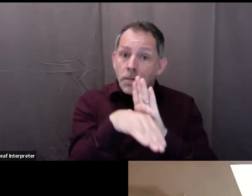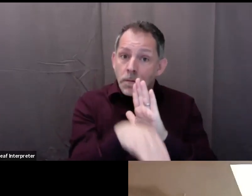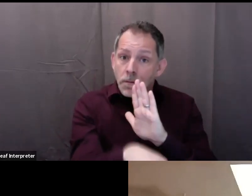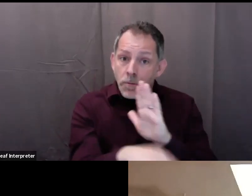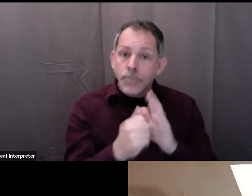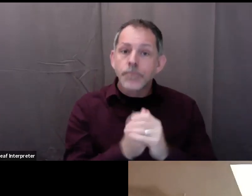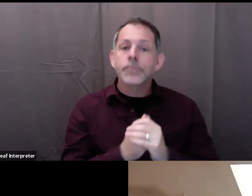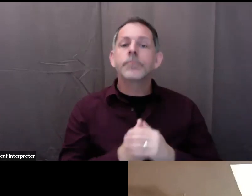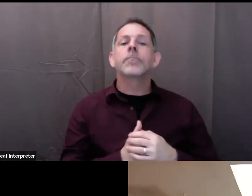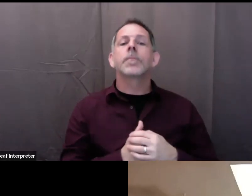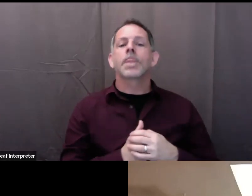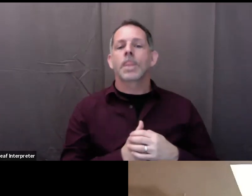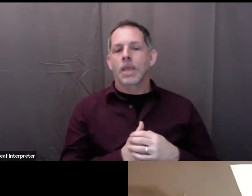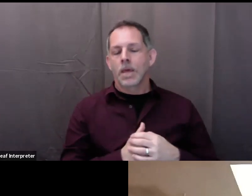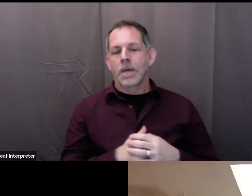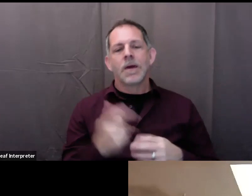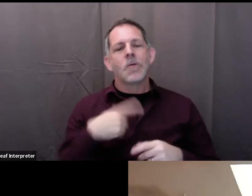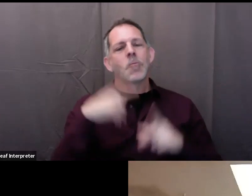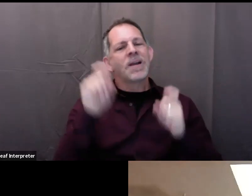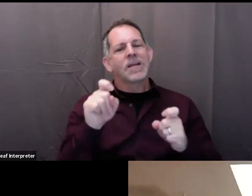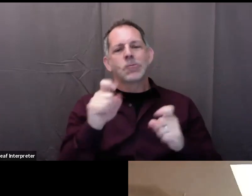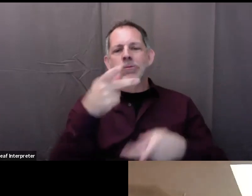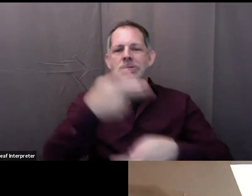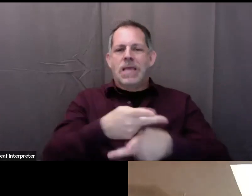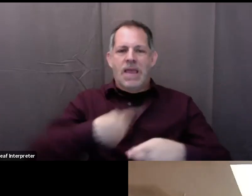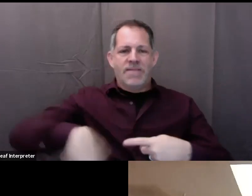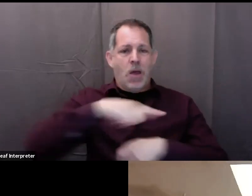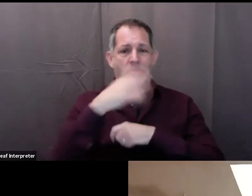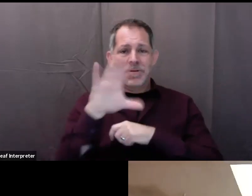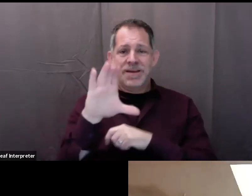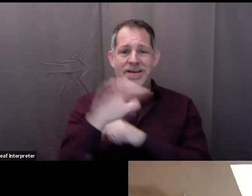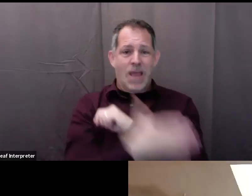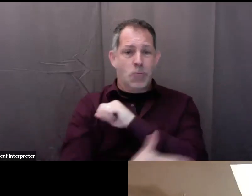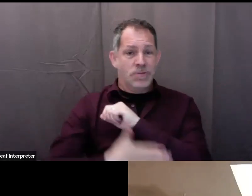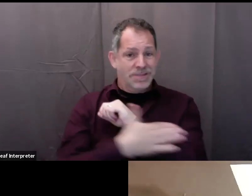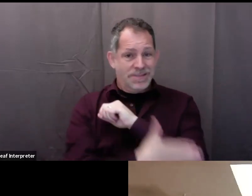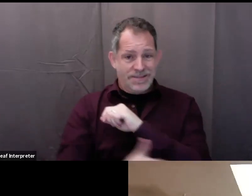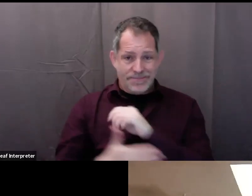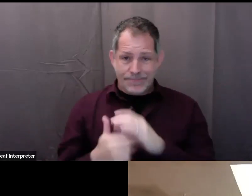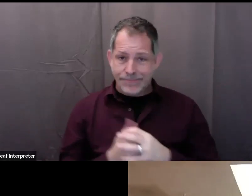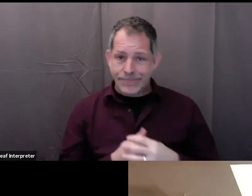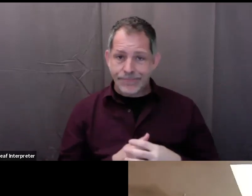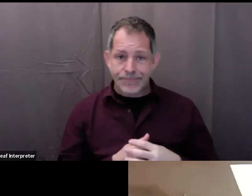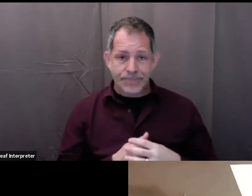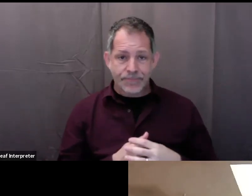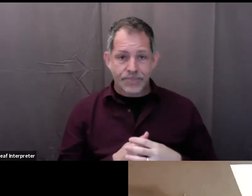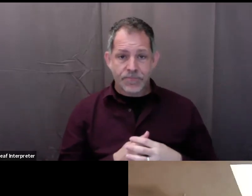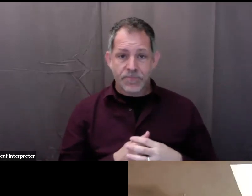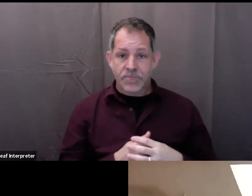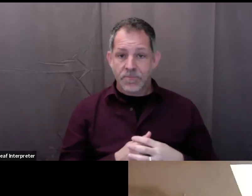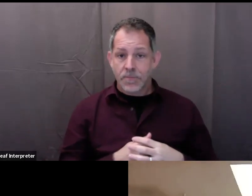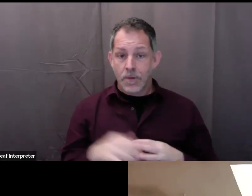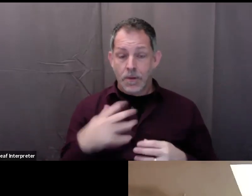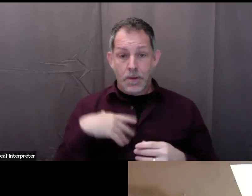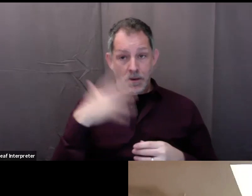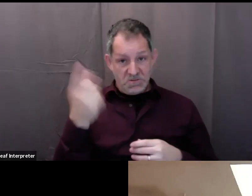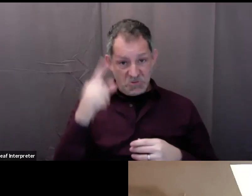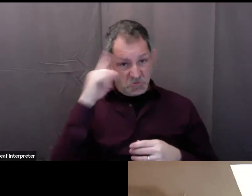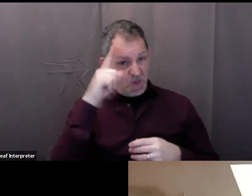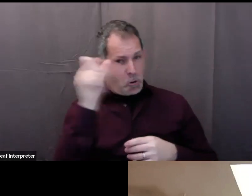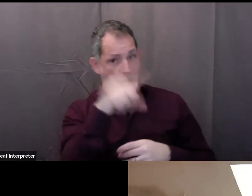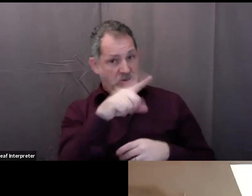There's a question: is there any chance Snohomish County would have to move back into phase one? I would say we are a long way